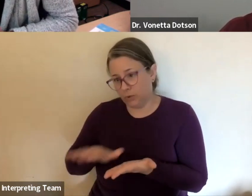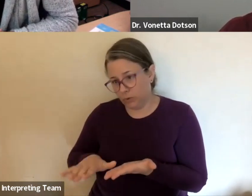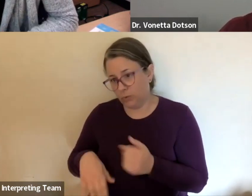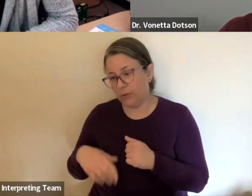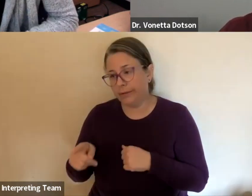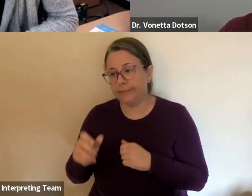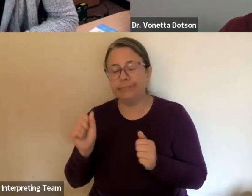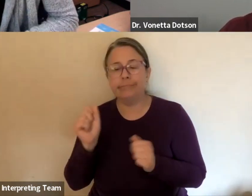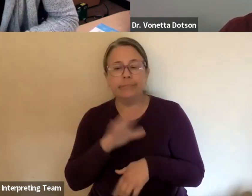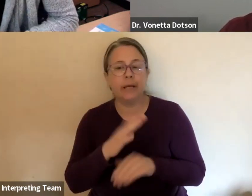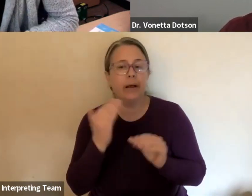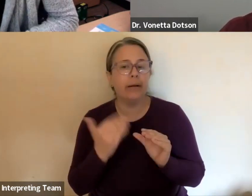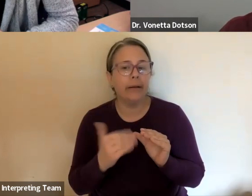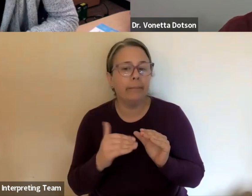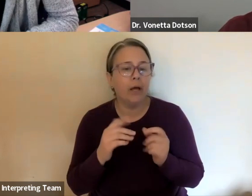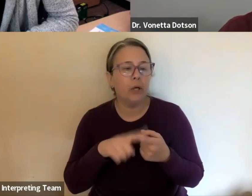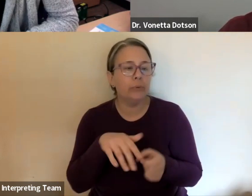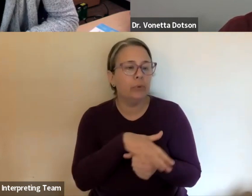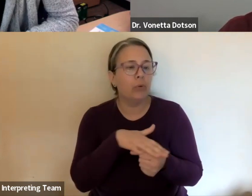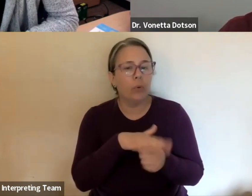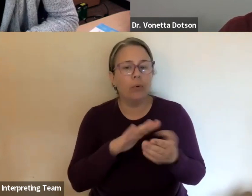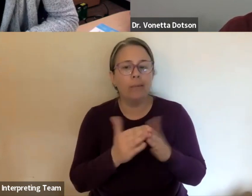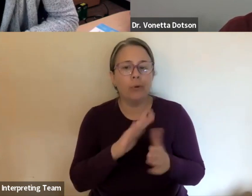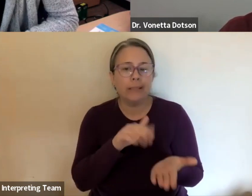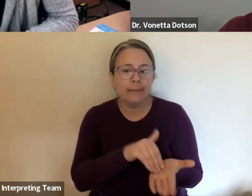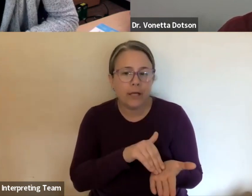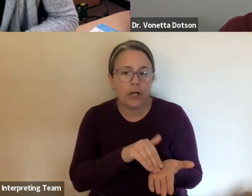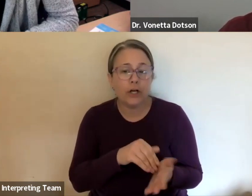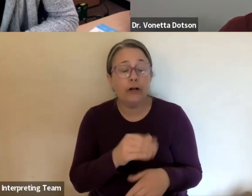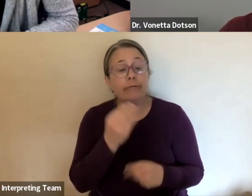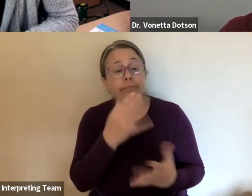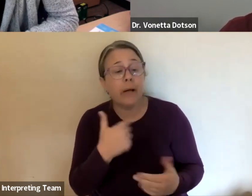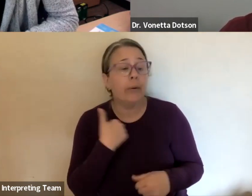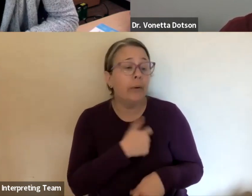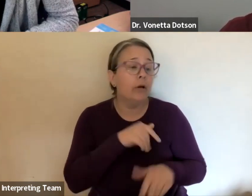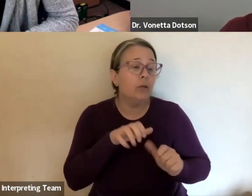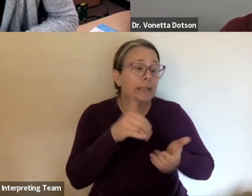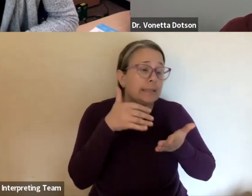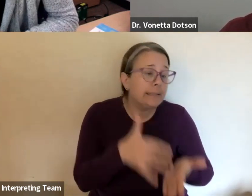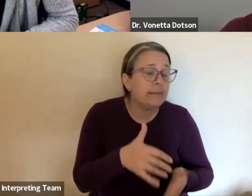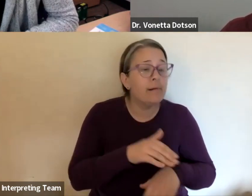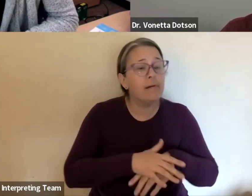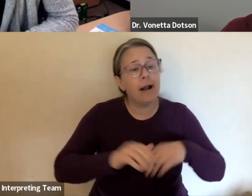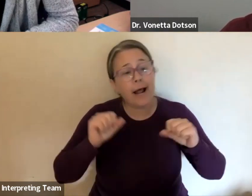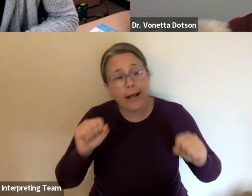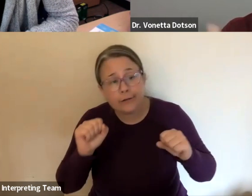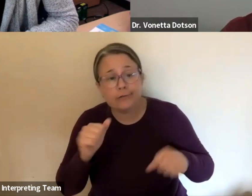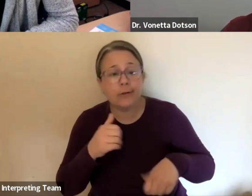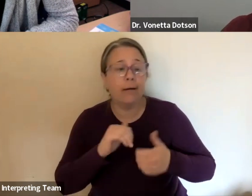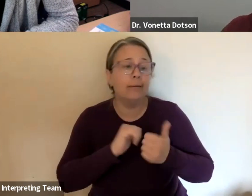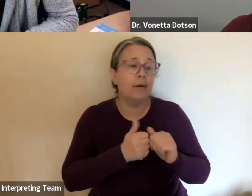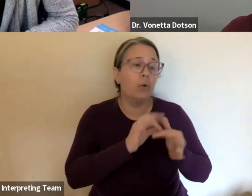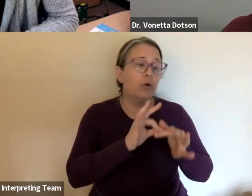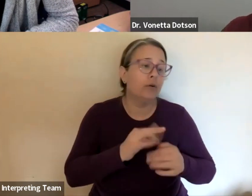adults. She briefly mentioned what we're doing, that we're trying to study this vulnerable group. We're recruiting people who identify as Black over the